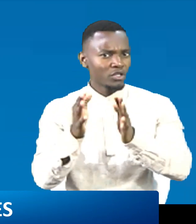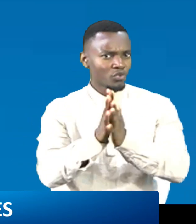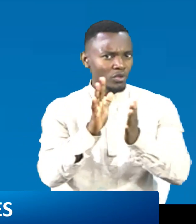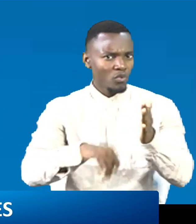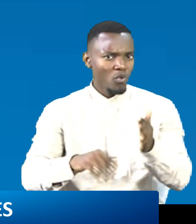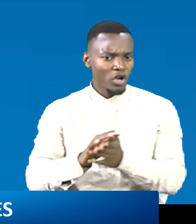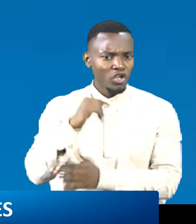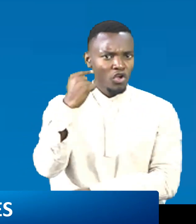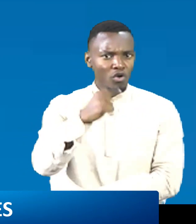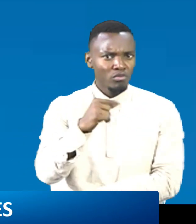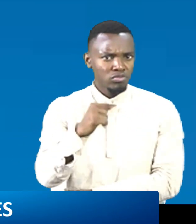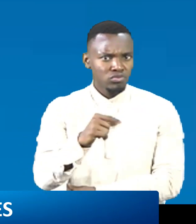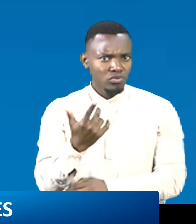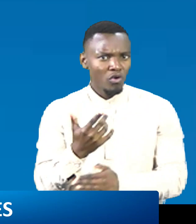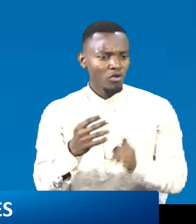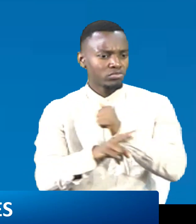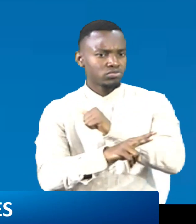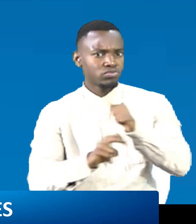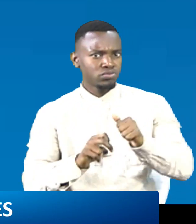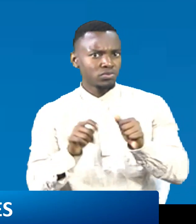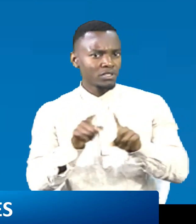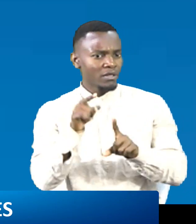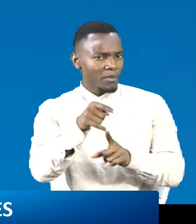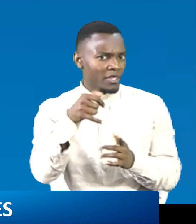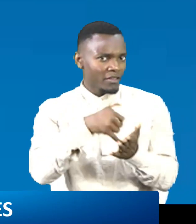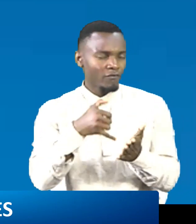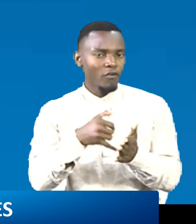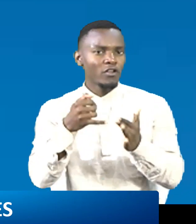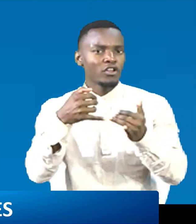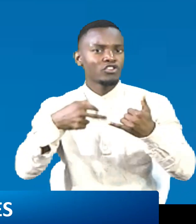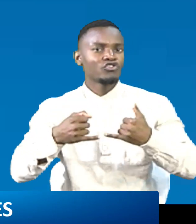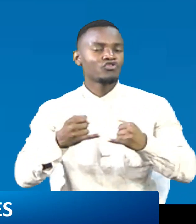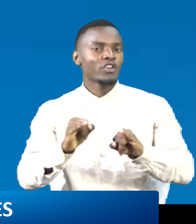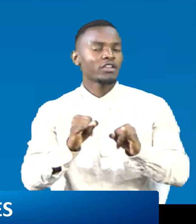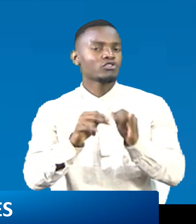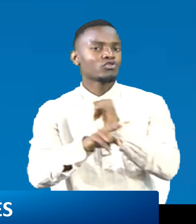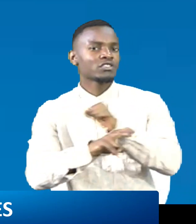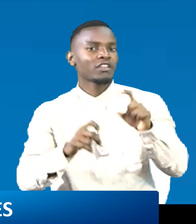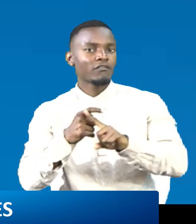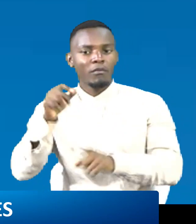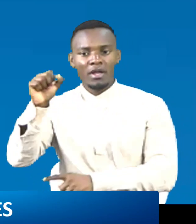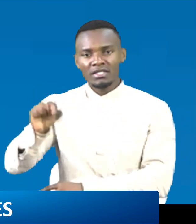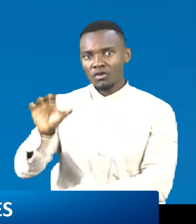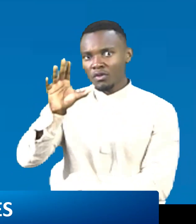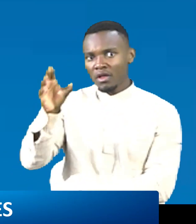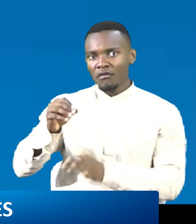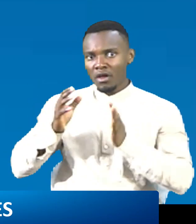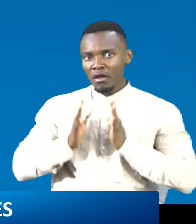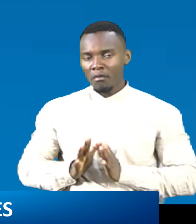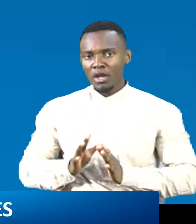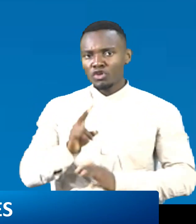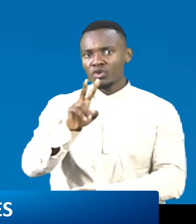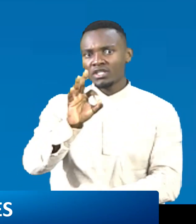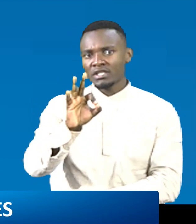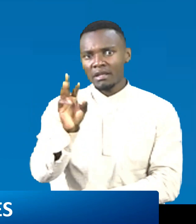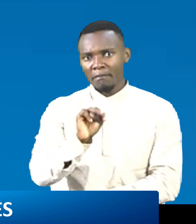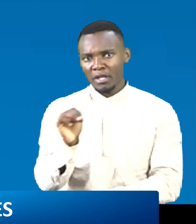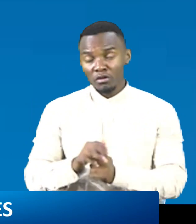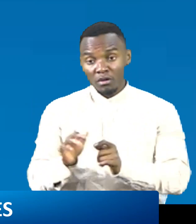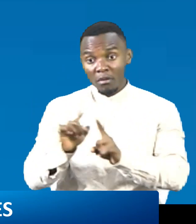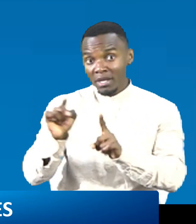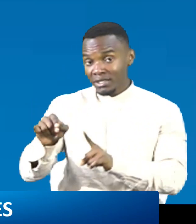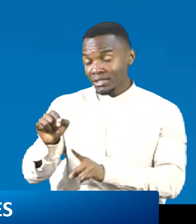involved an attempt to defraud a South African national of over 23 million shillings. But in a statement, Senator Jasang